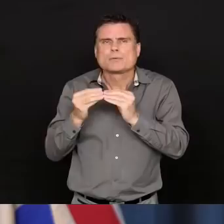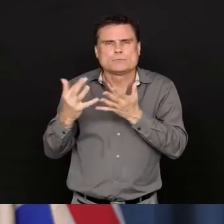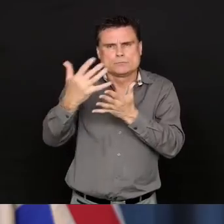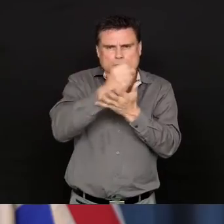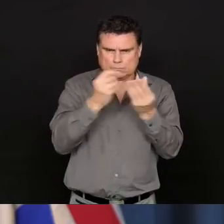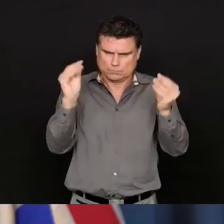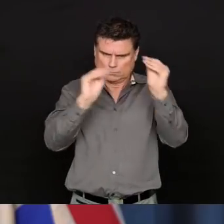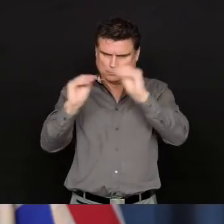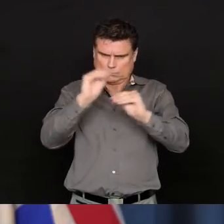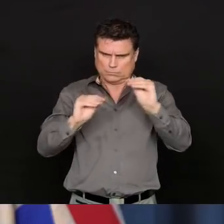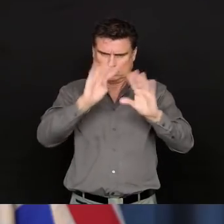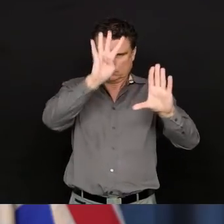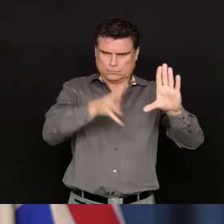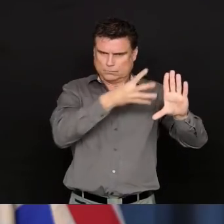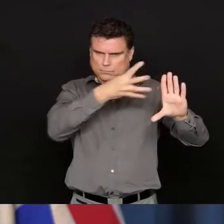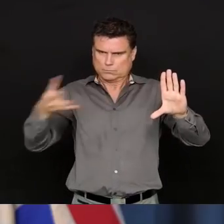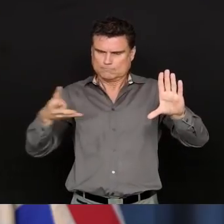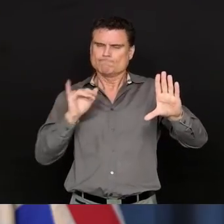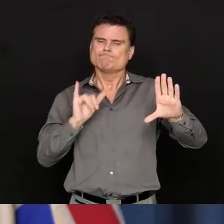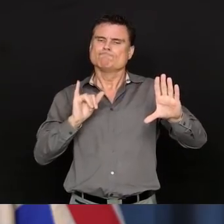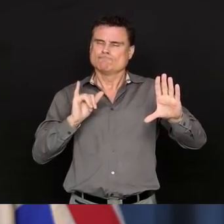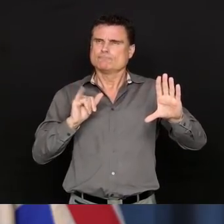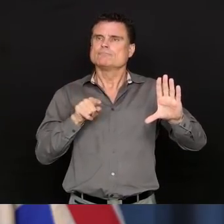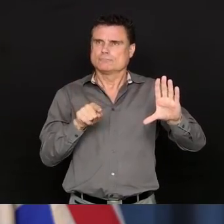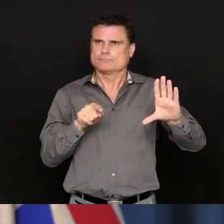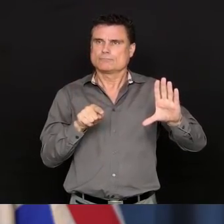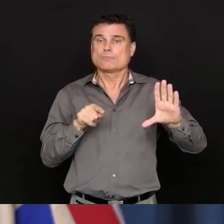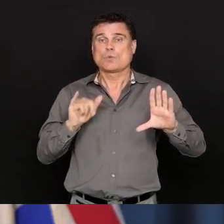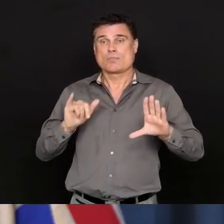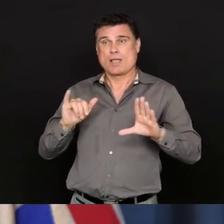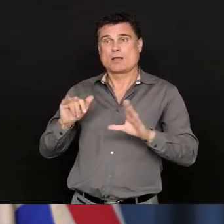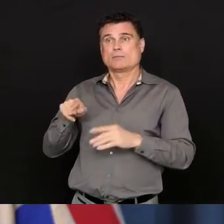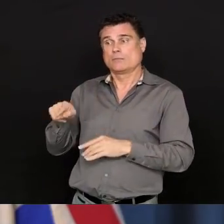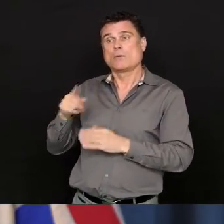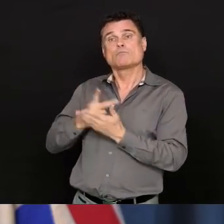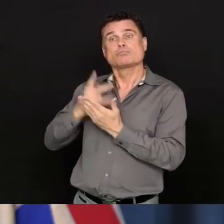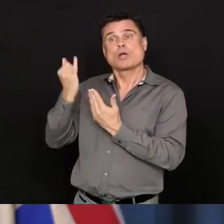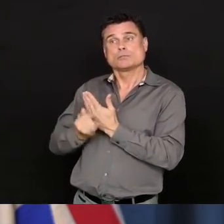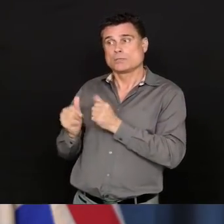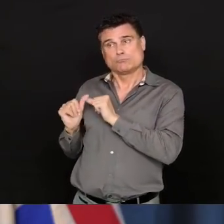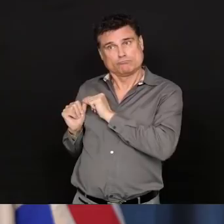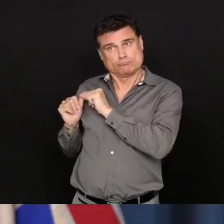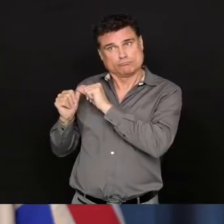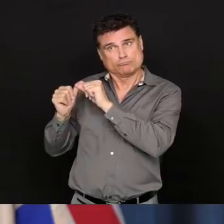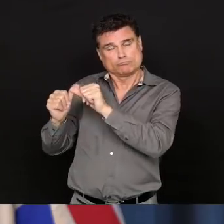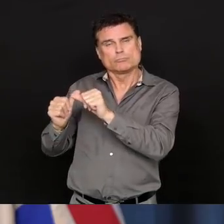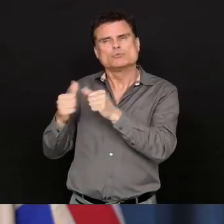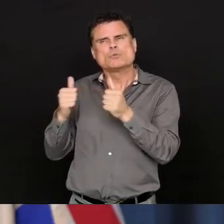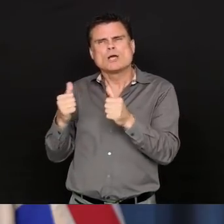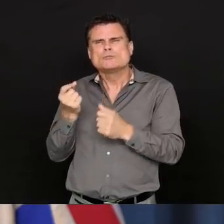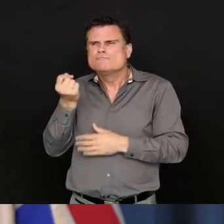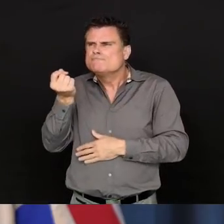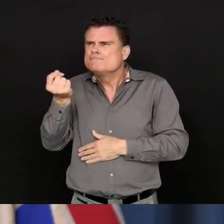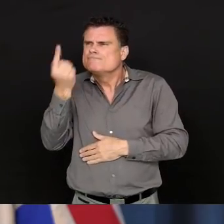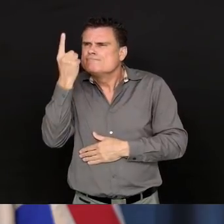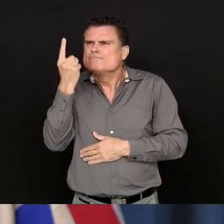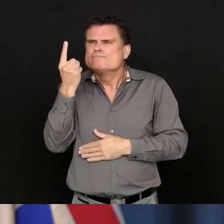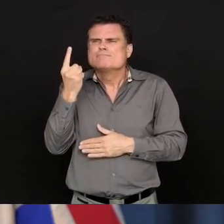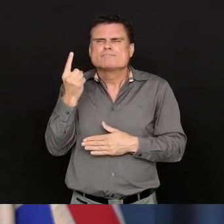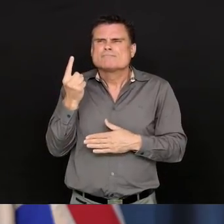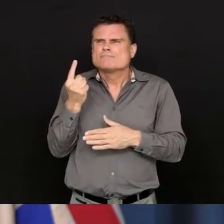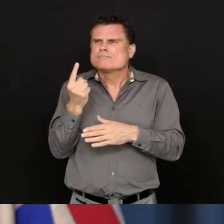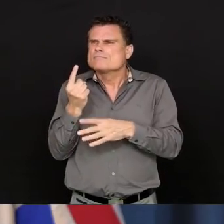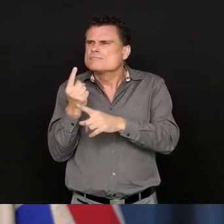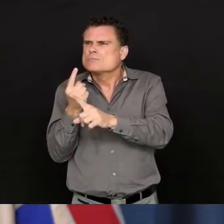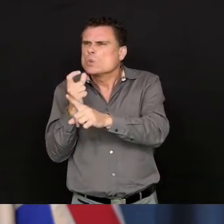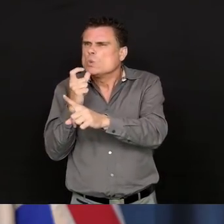to understand the baseline susceptibility of people in British Columbia to COVID-19, and that will allow us, as I've talked about